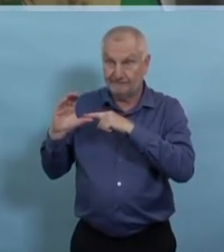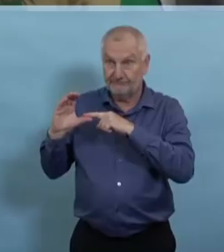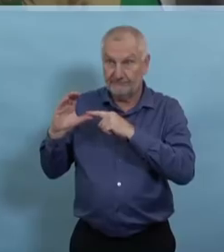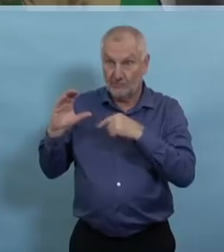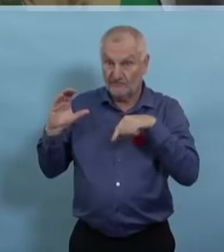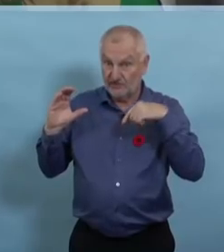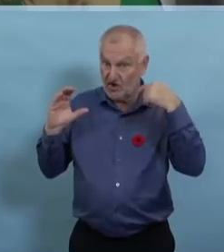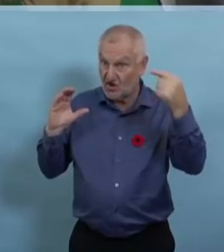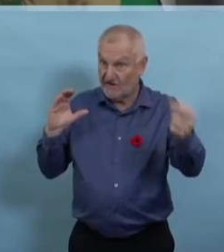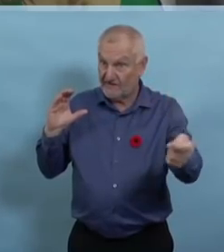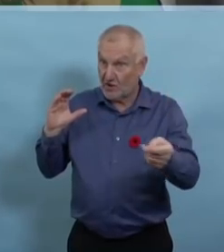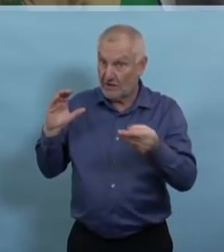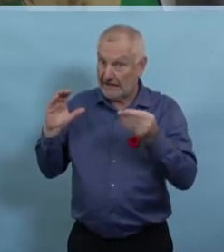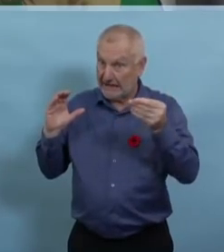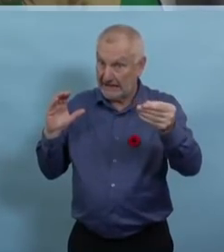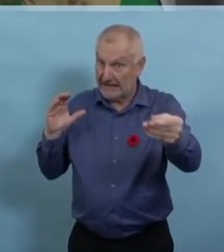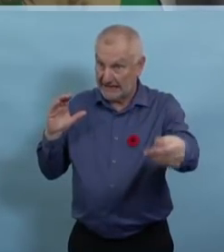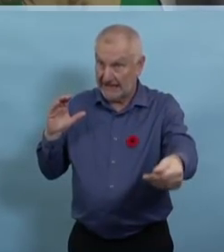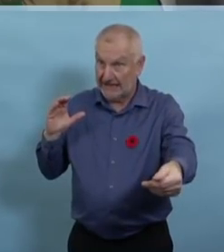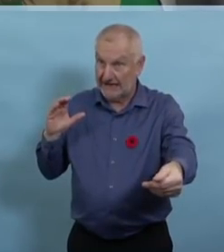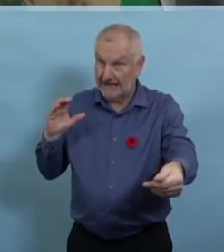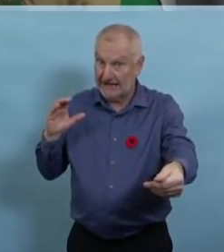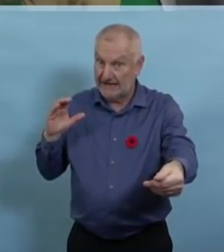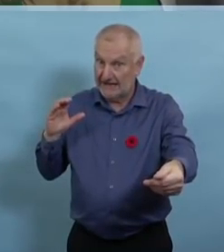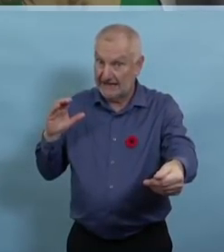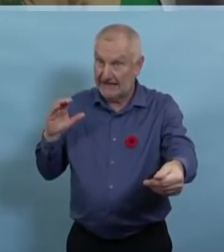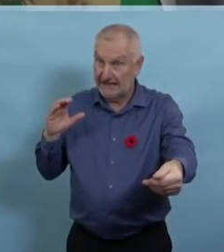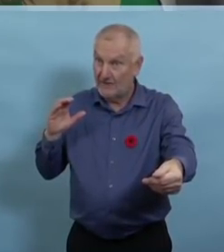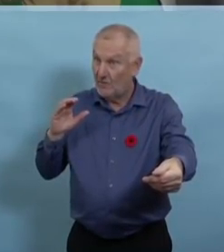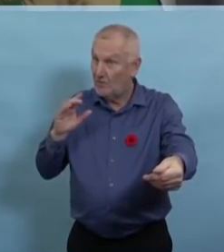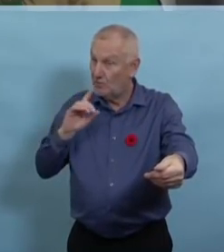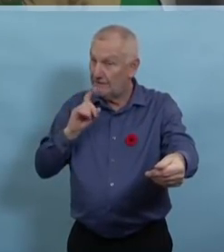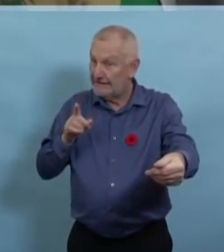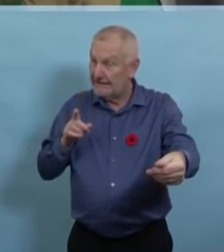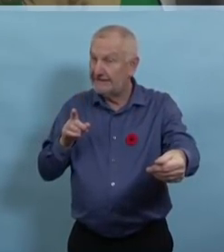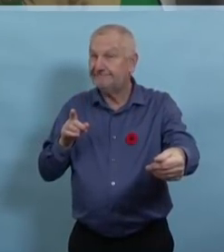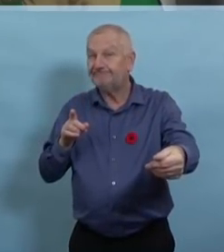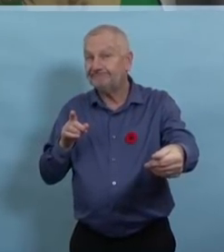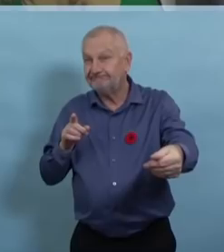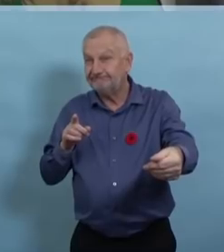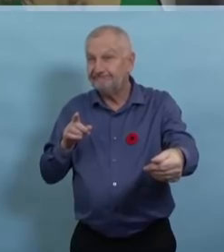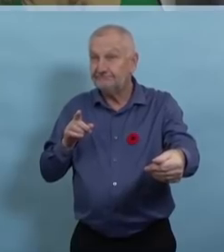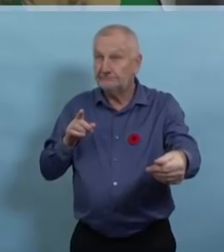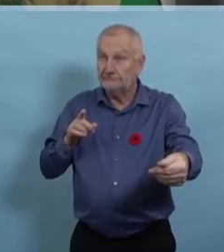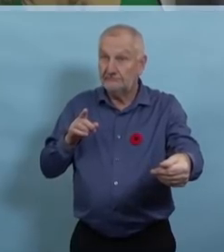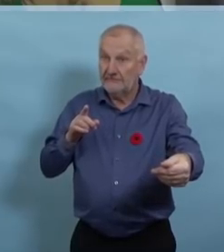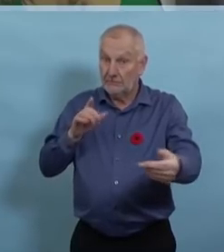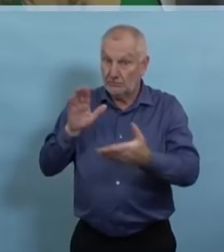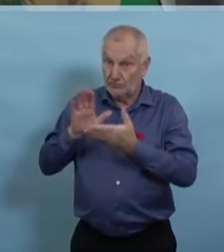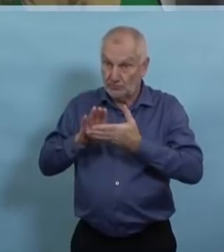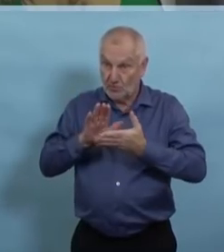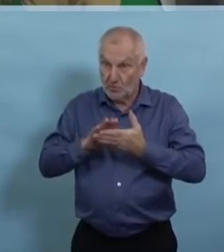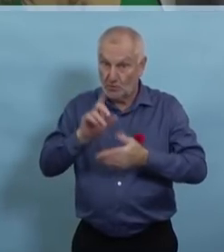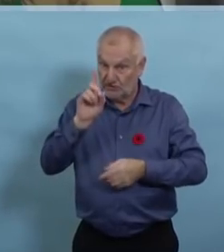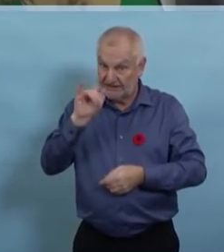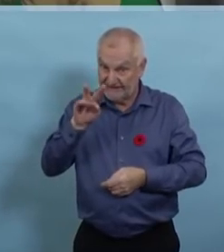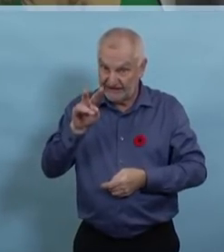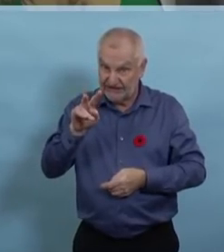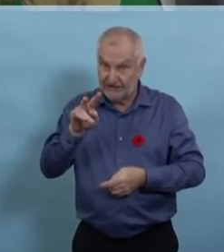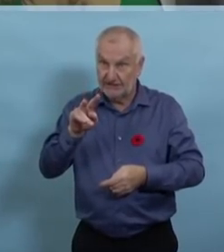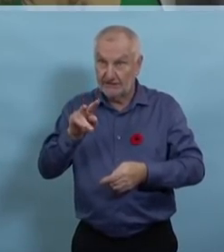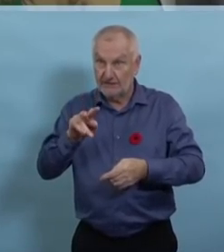now is that the combination of the savings from the school divisions combined with